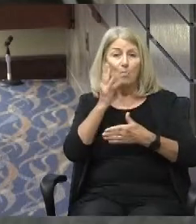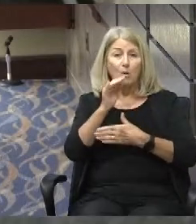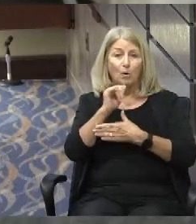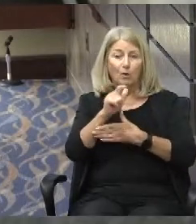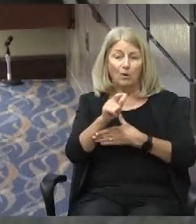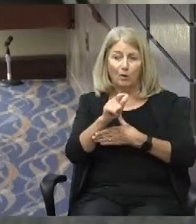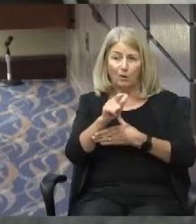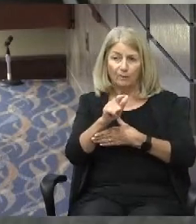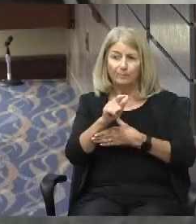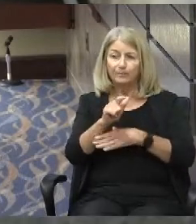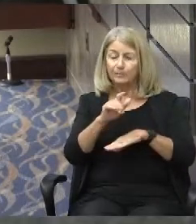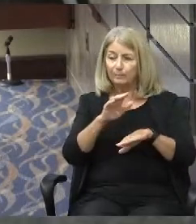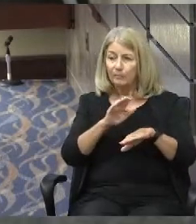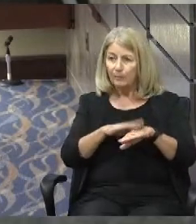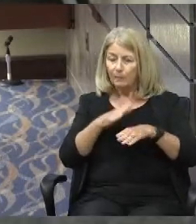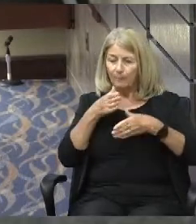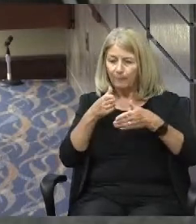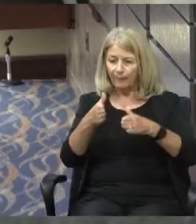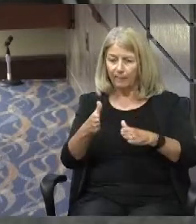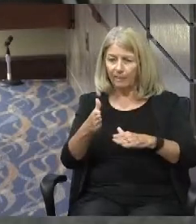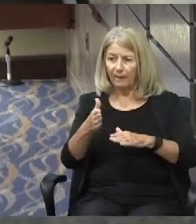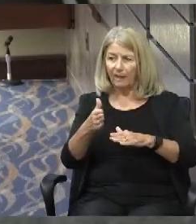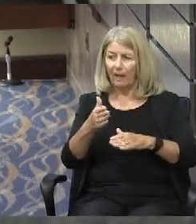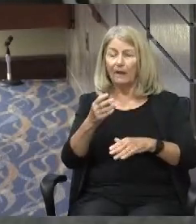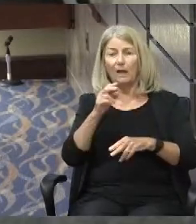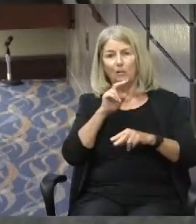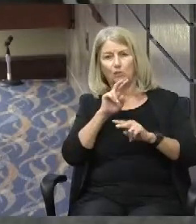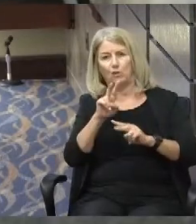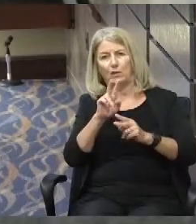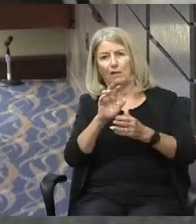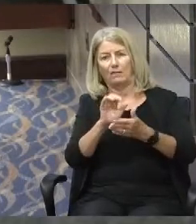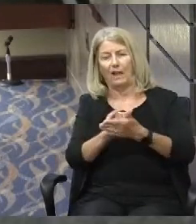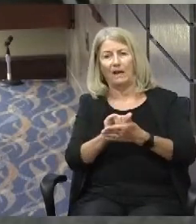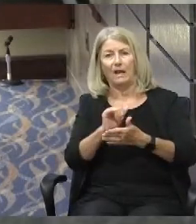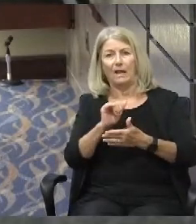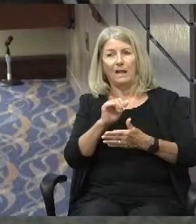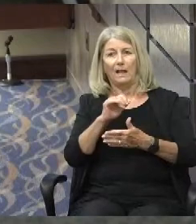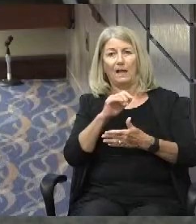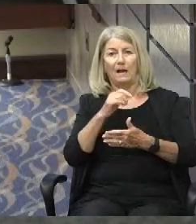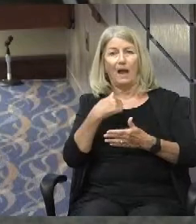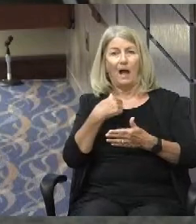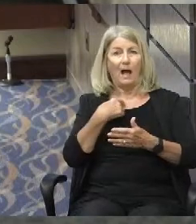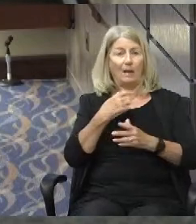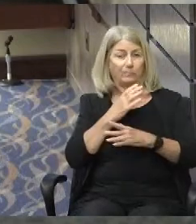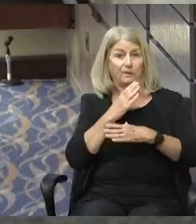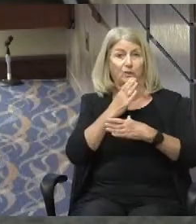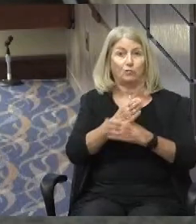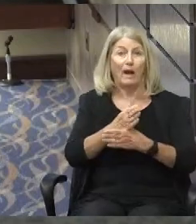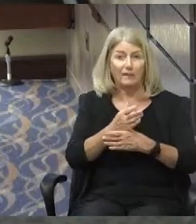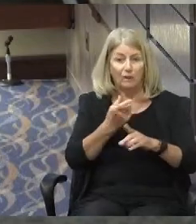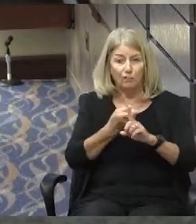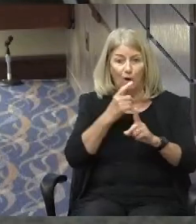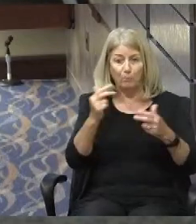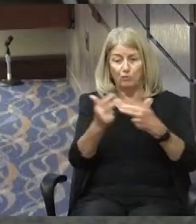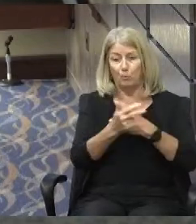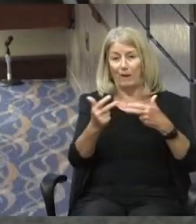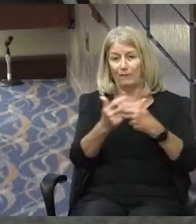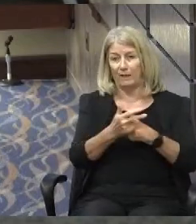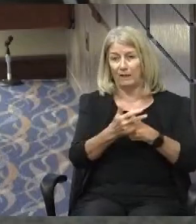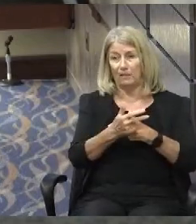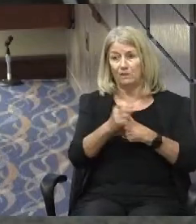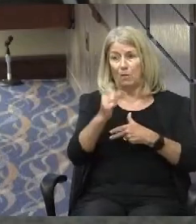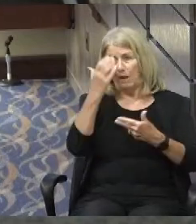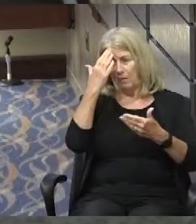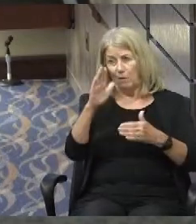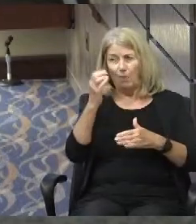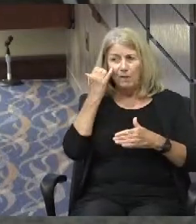11th Street, and I look at that and I'm just, I'm distracted from the traffic. So I don't know if